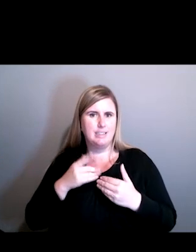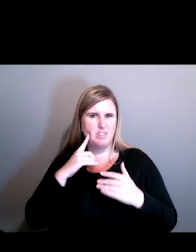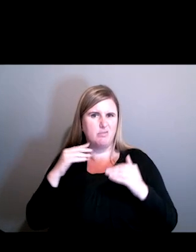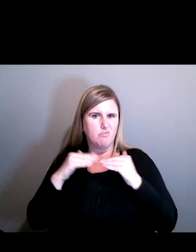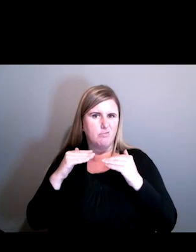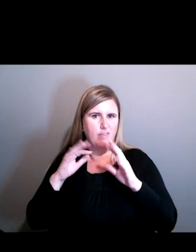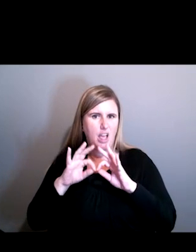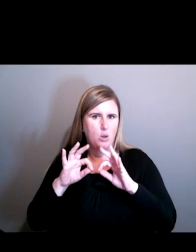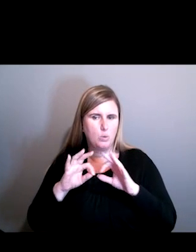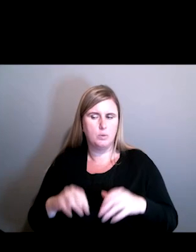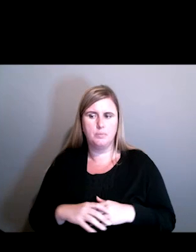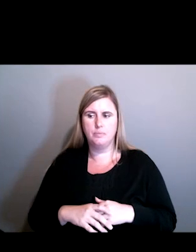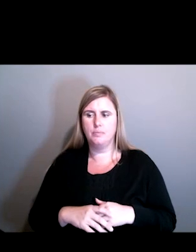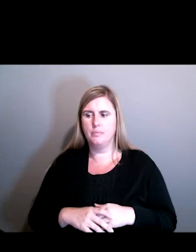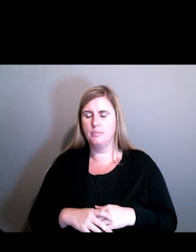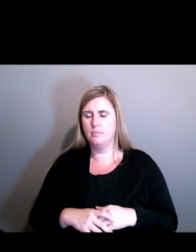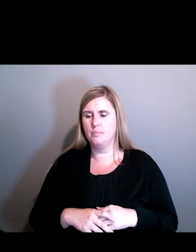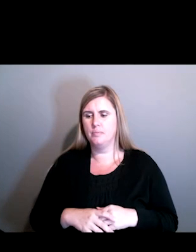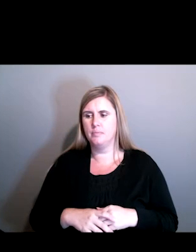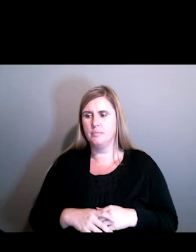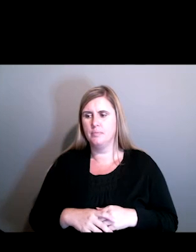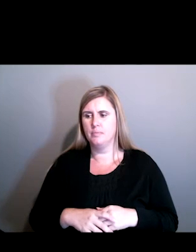value. Or if they love